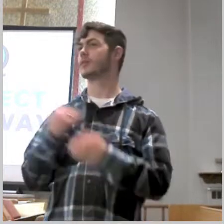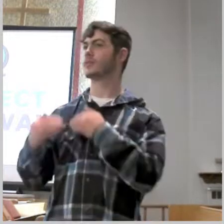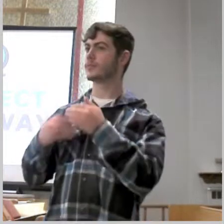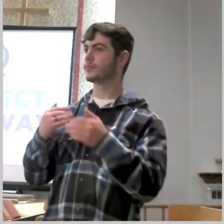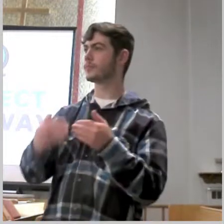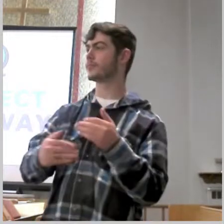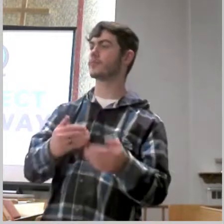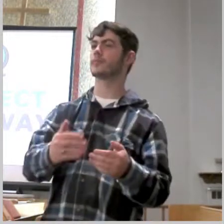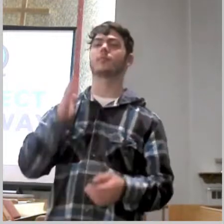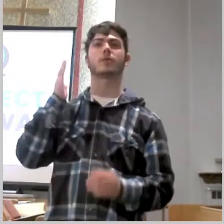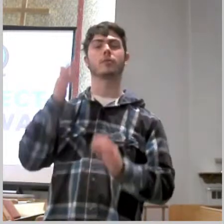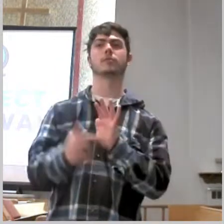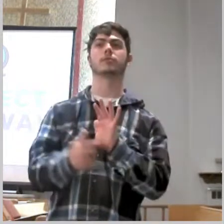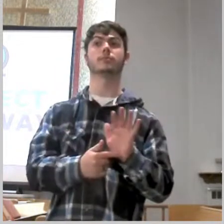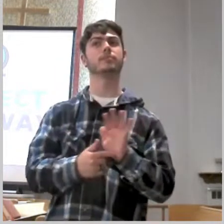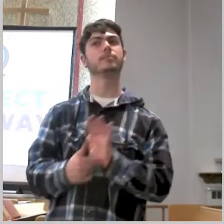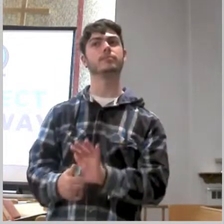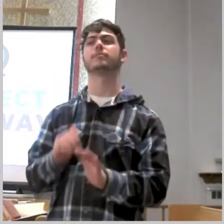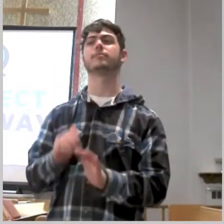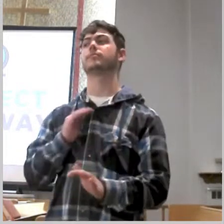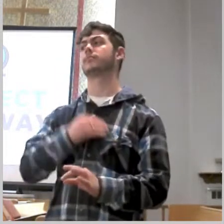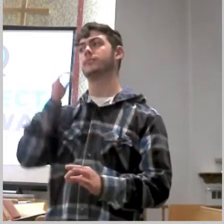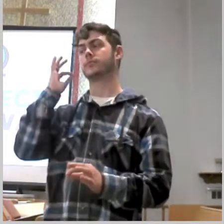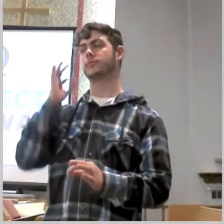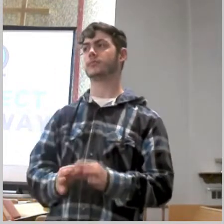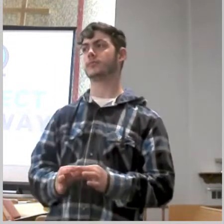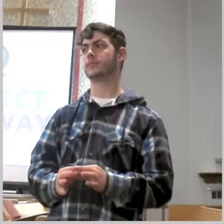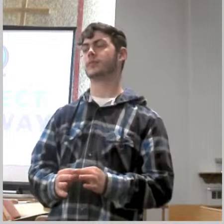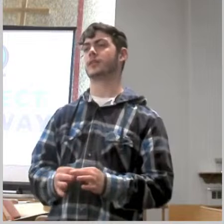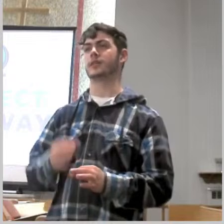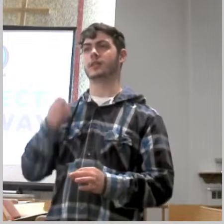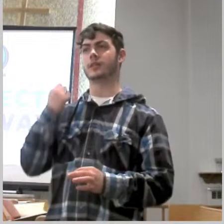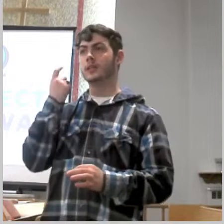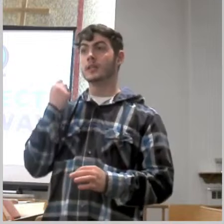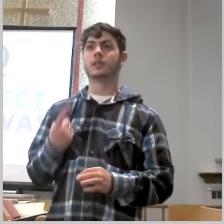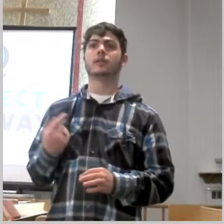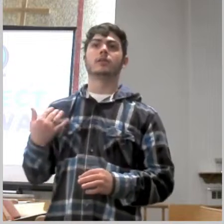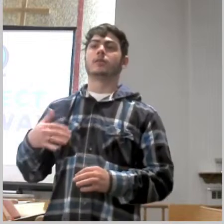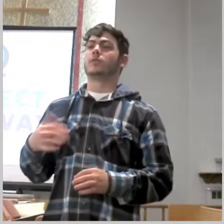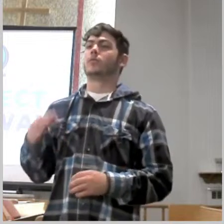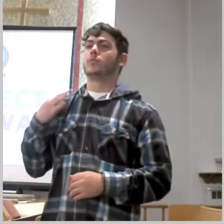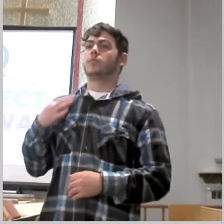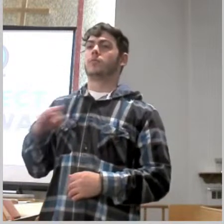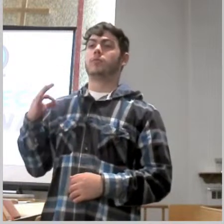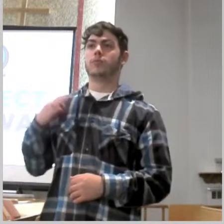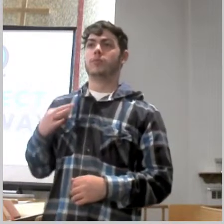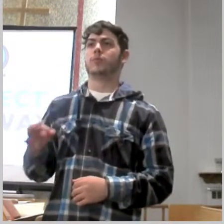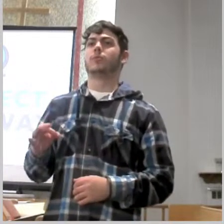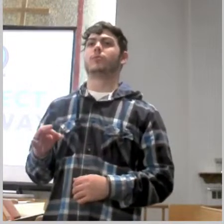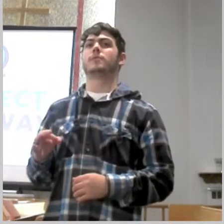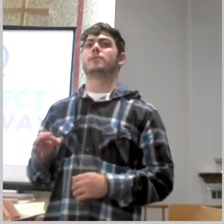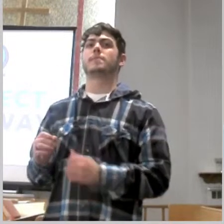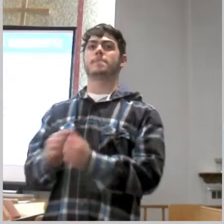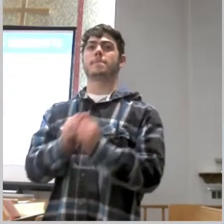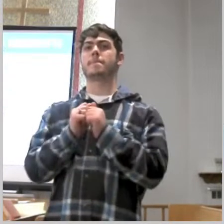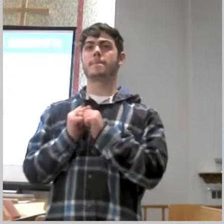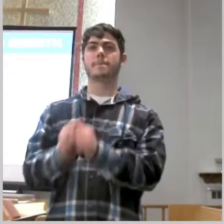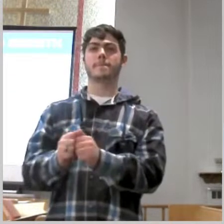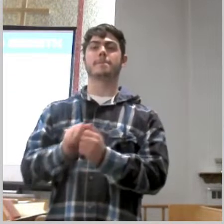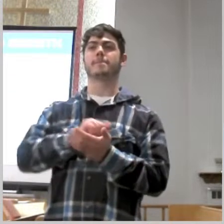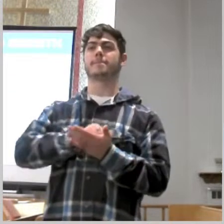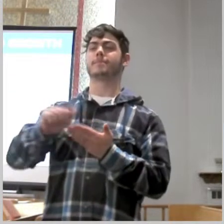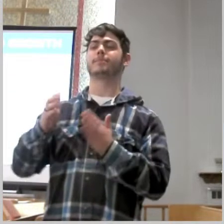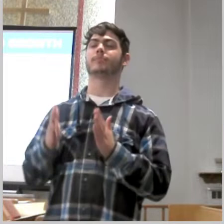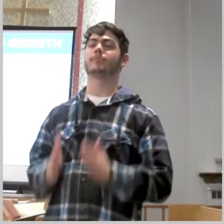this grace of giving, to realize what a privilege it is to participate with the saints in something like